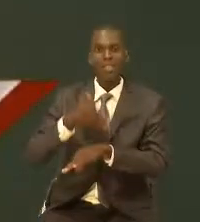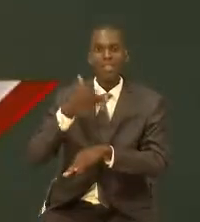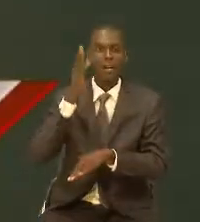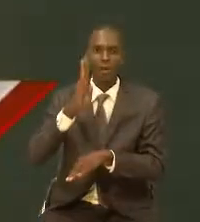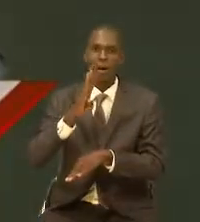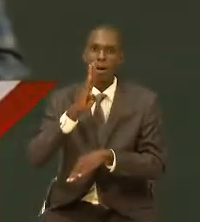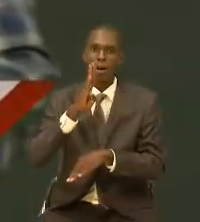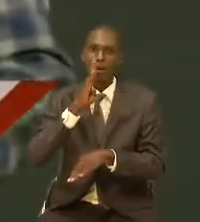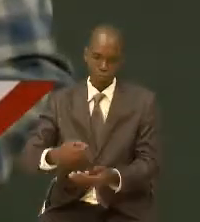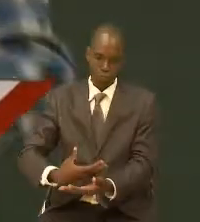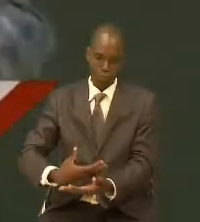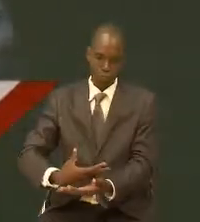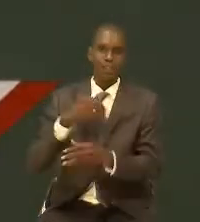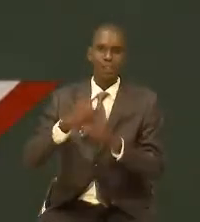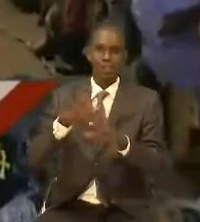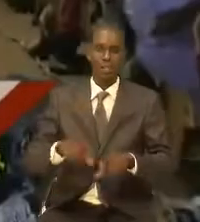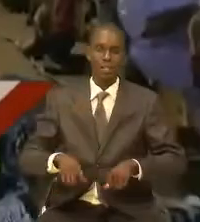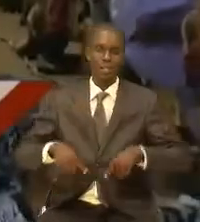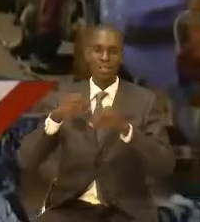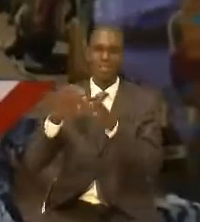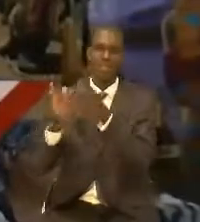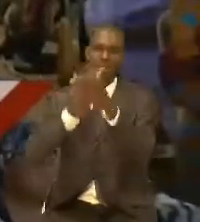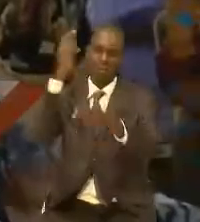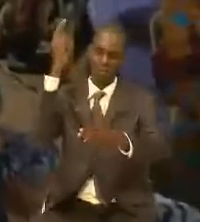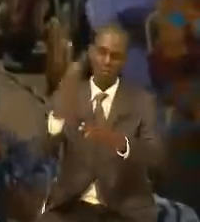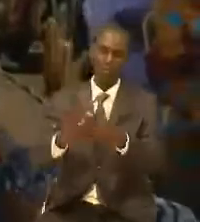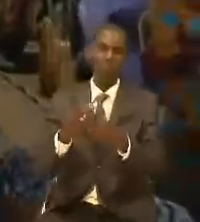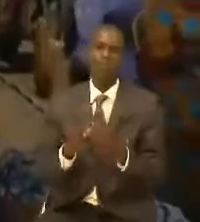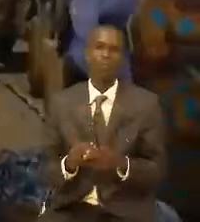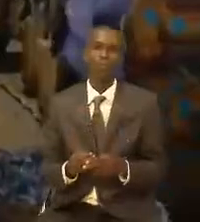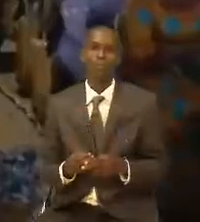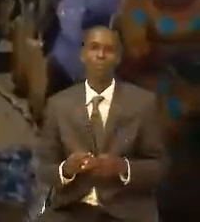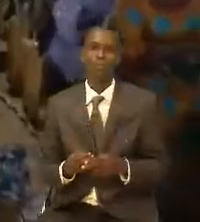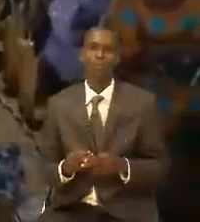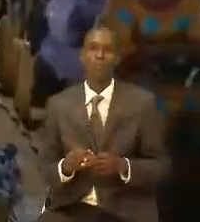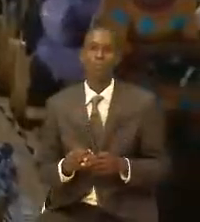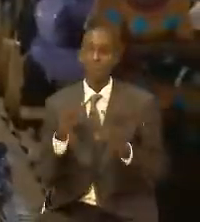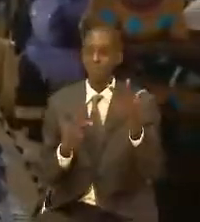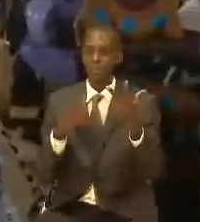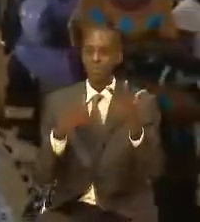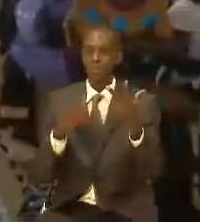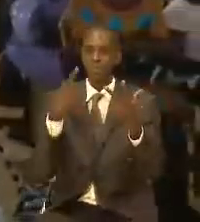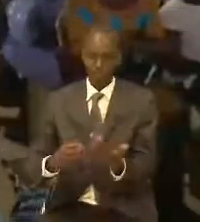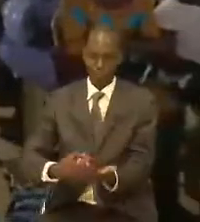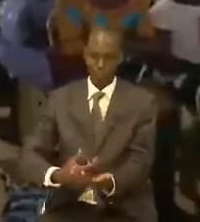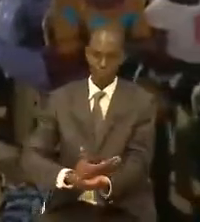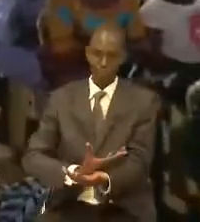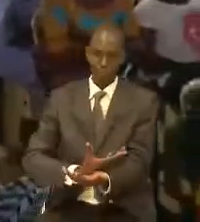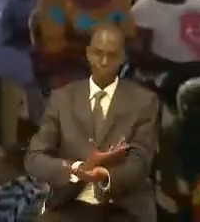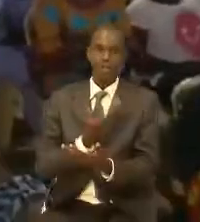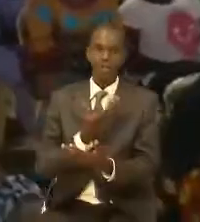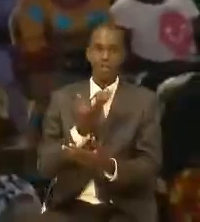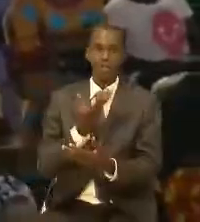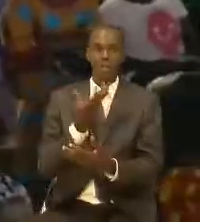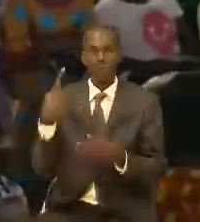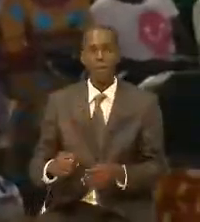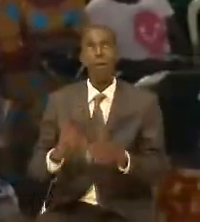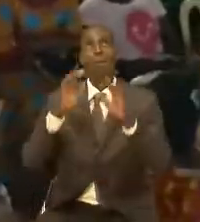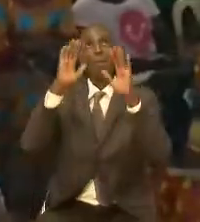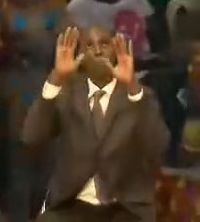in your life in jesus name number three now the impartation of the miracle our